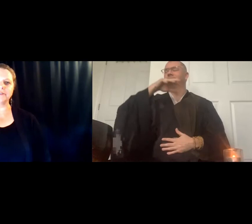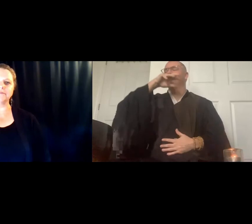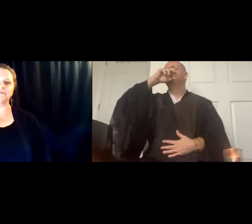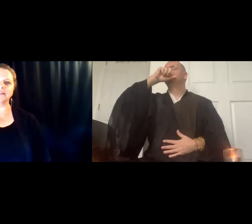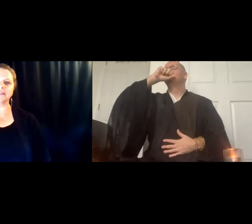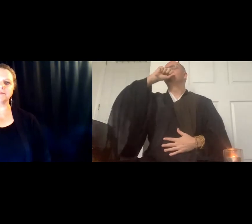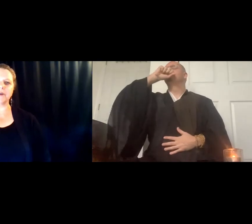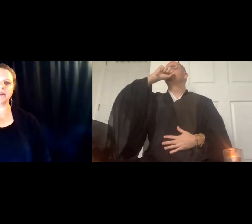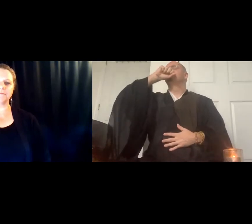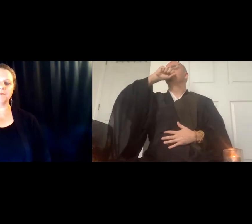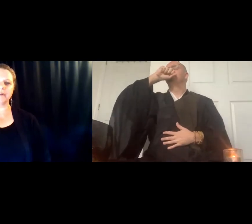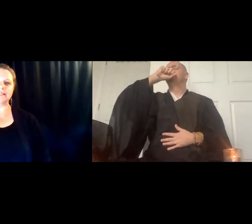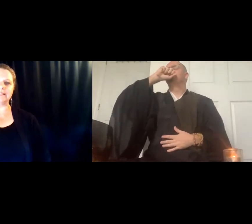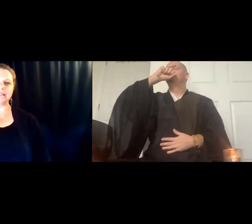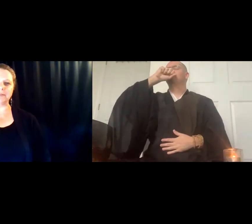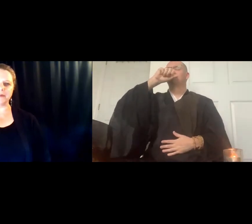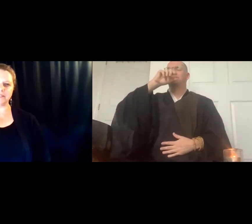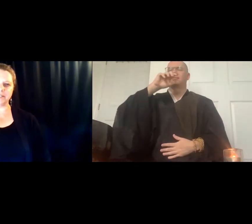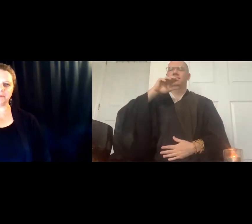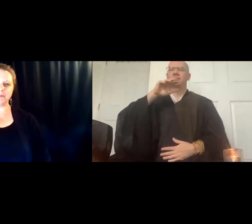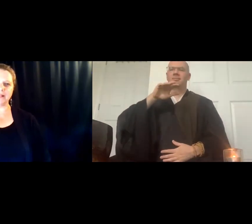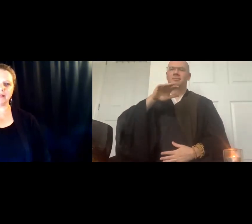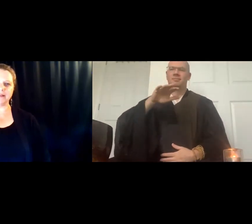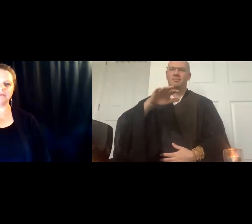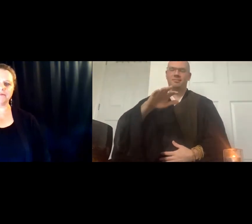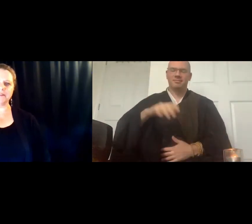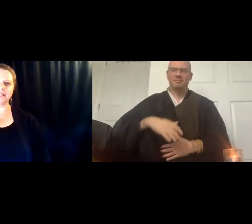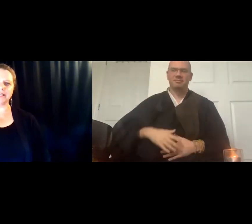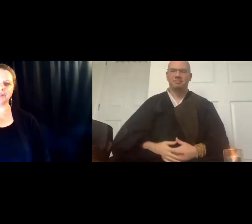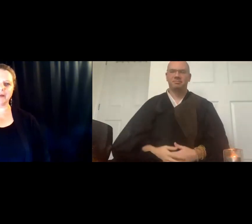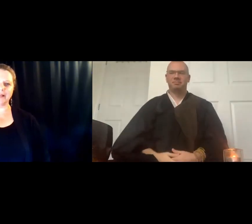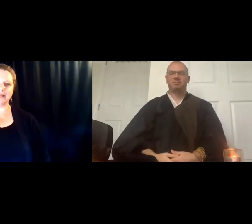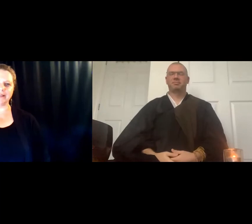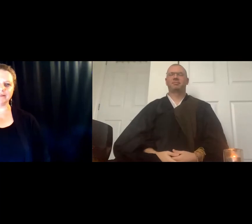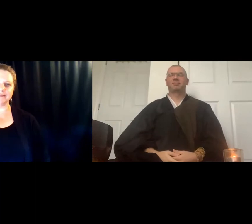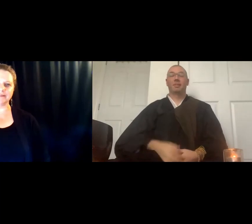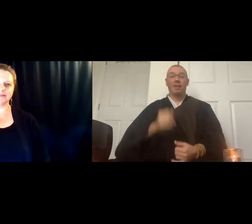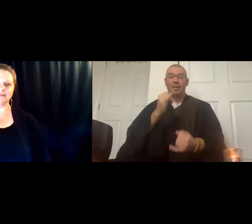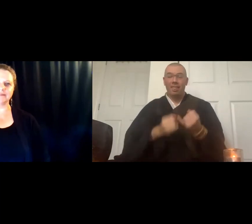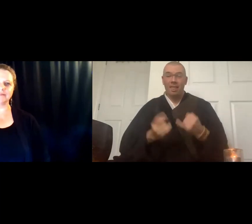I want you to feel this breath moving deep into your belly, filling your belly.